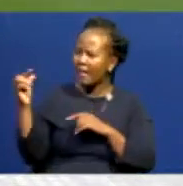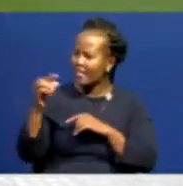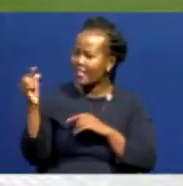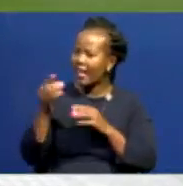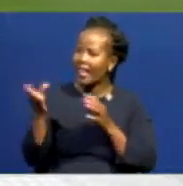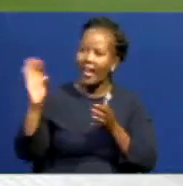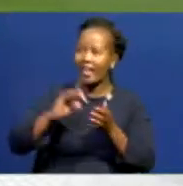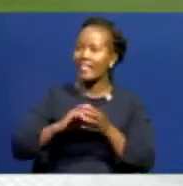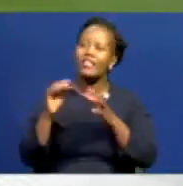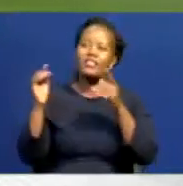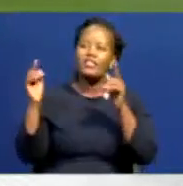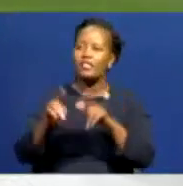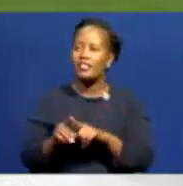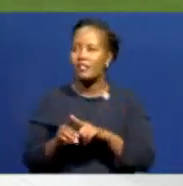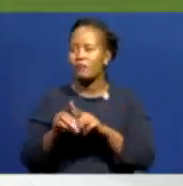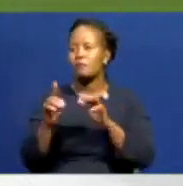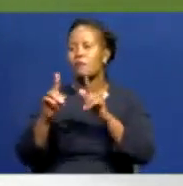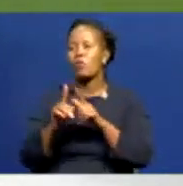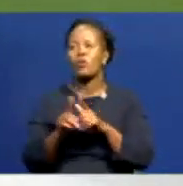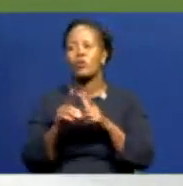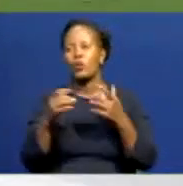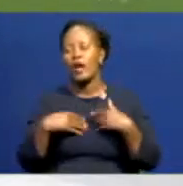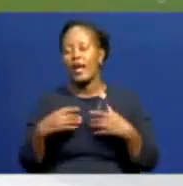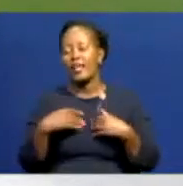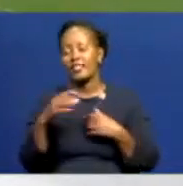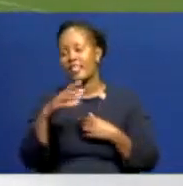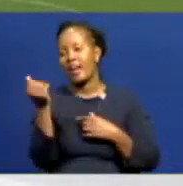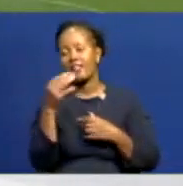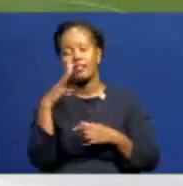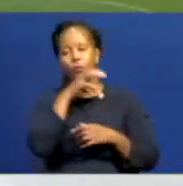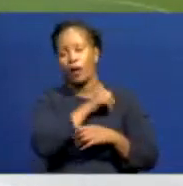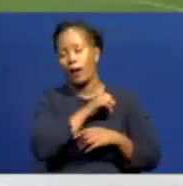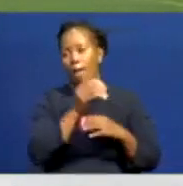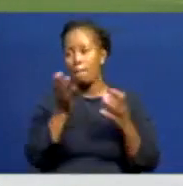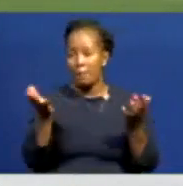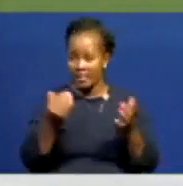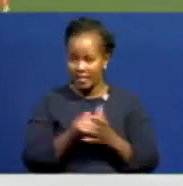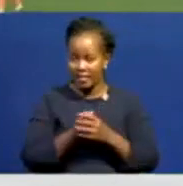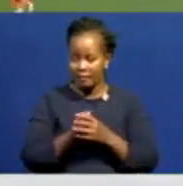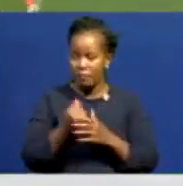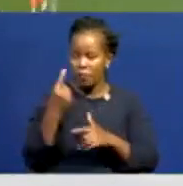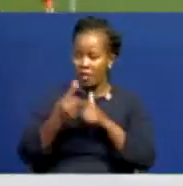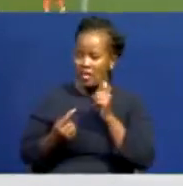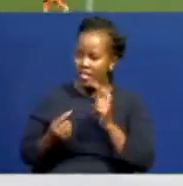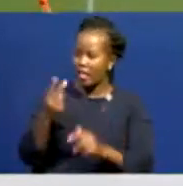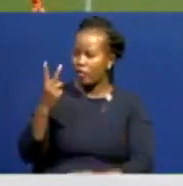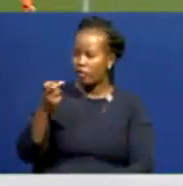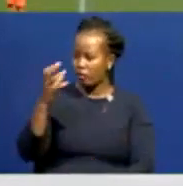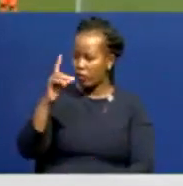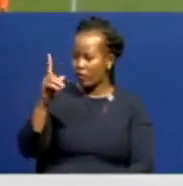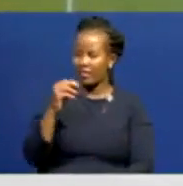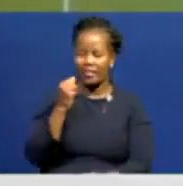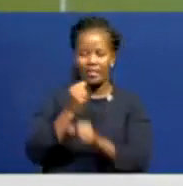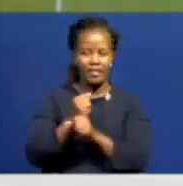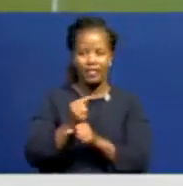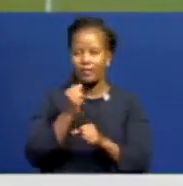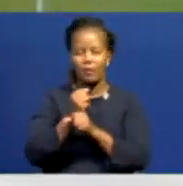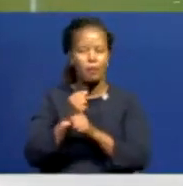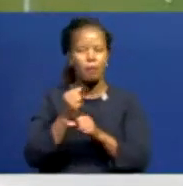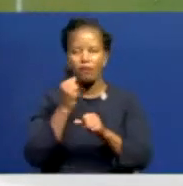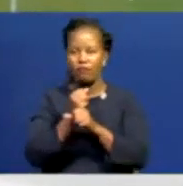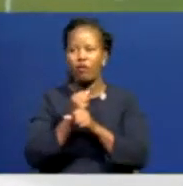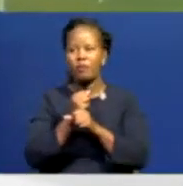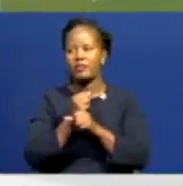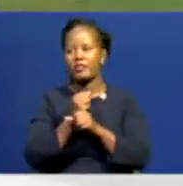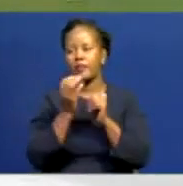the problem is... ended up with the Commission of Inquiry being formed, right? The problem is, in 2021, they performed dismally. Very poorly,